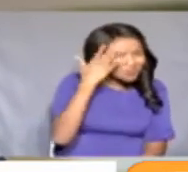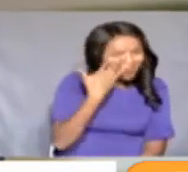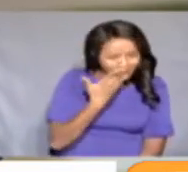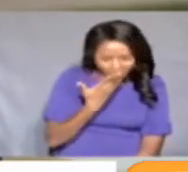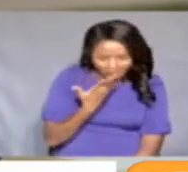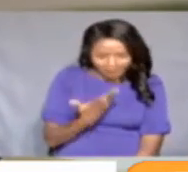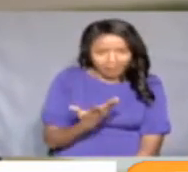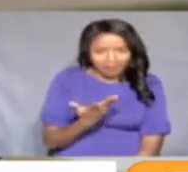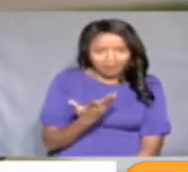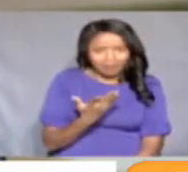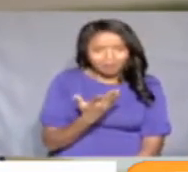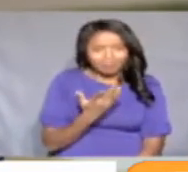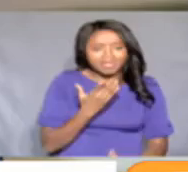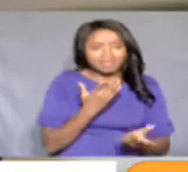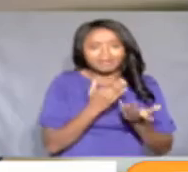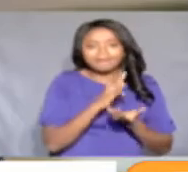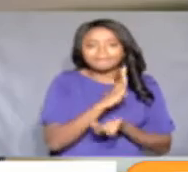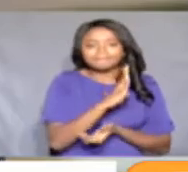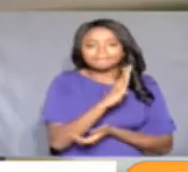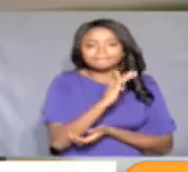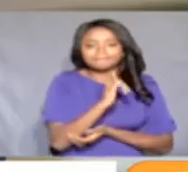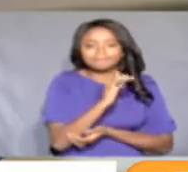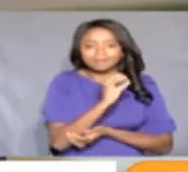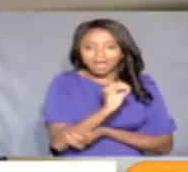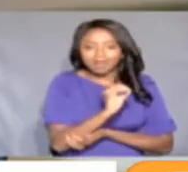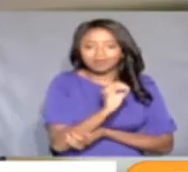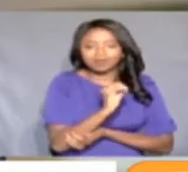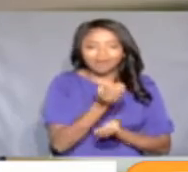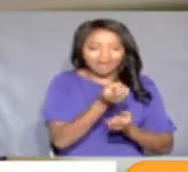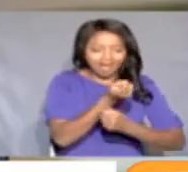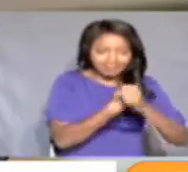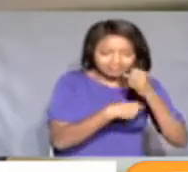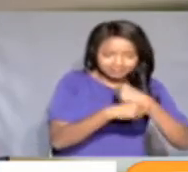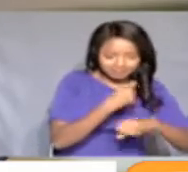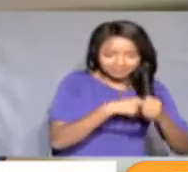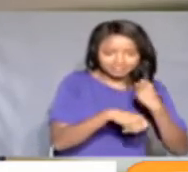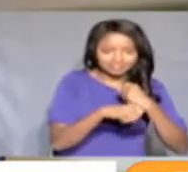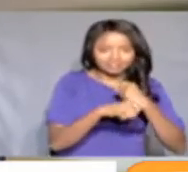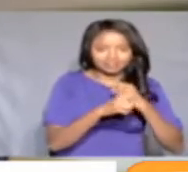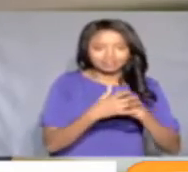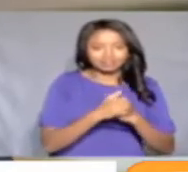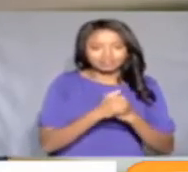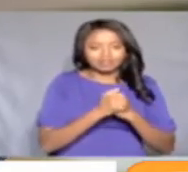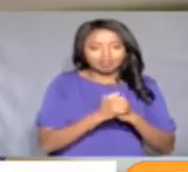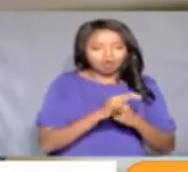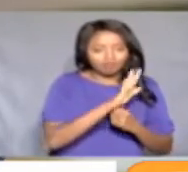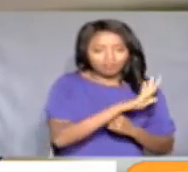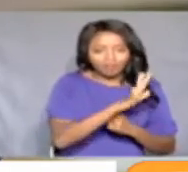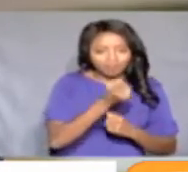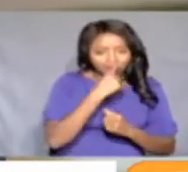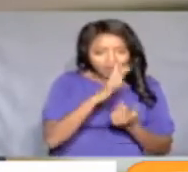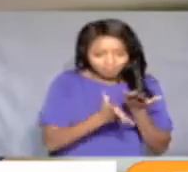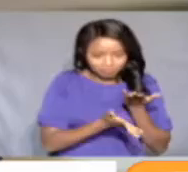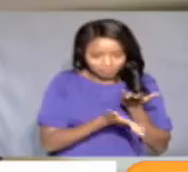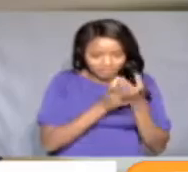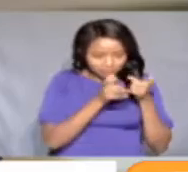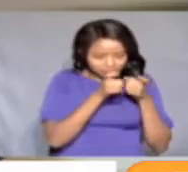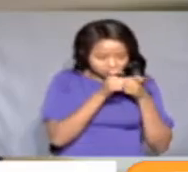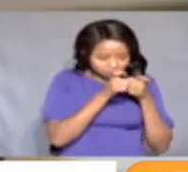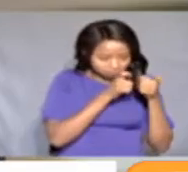the bioactivity or bioavailability of the drug so that you can regulate the